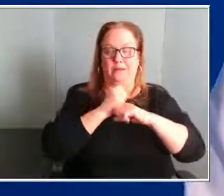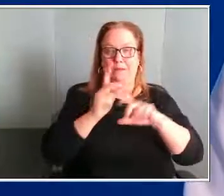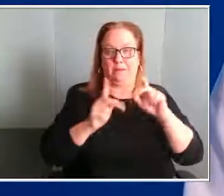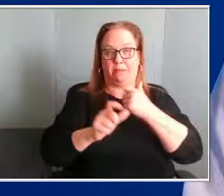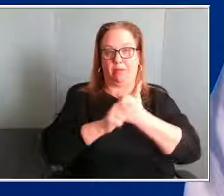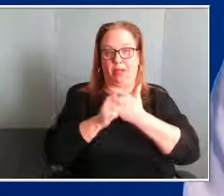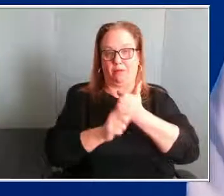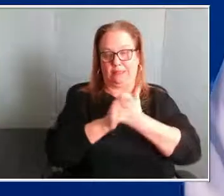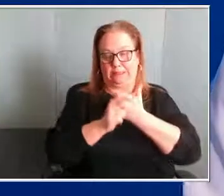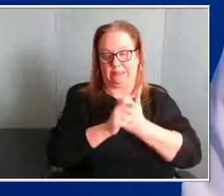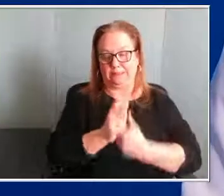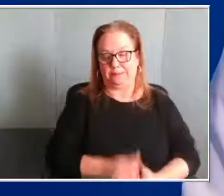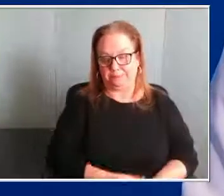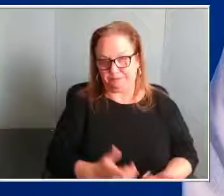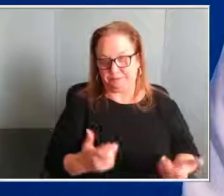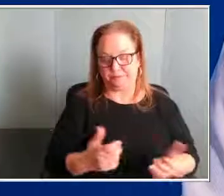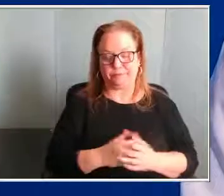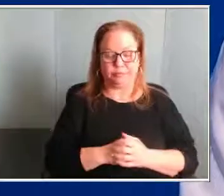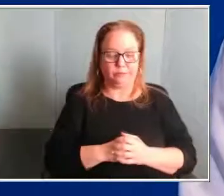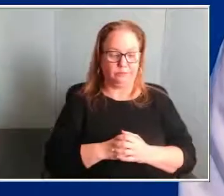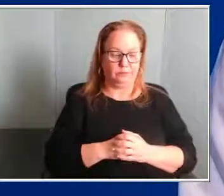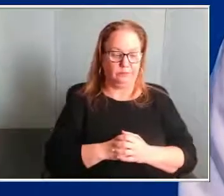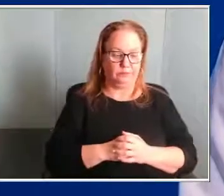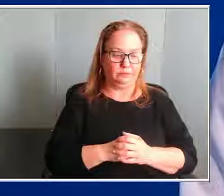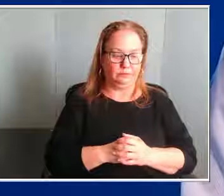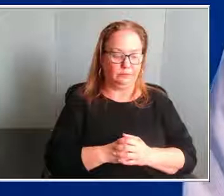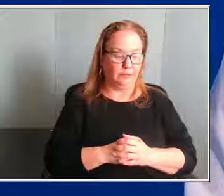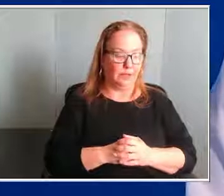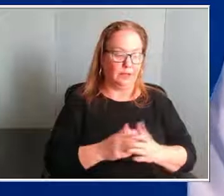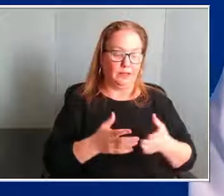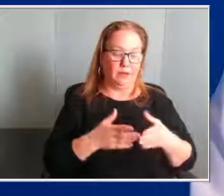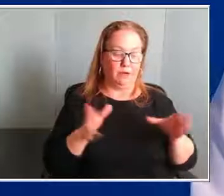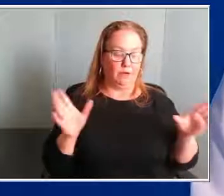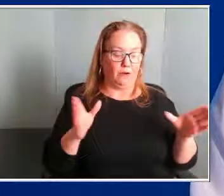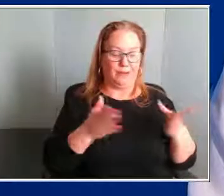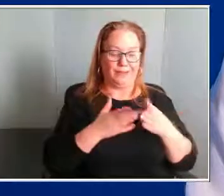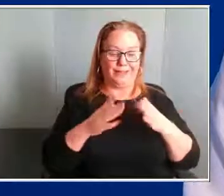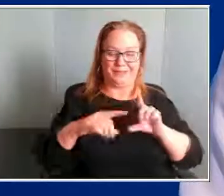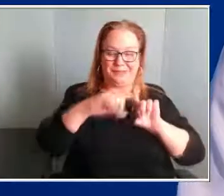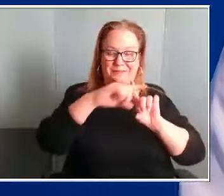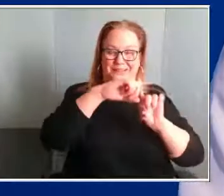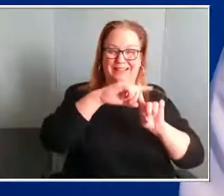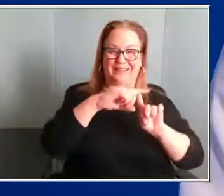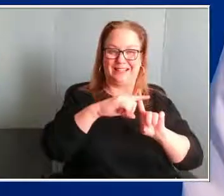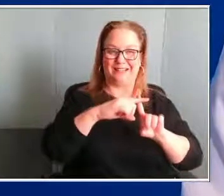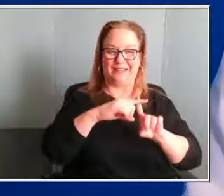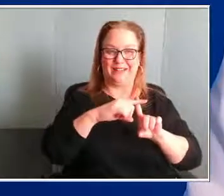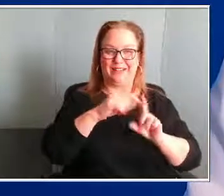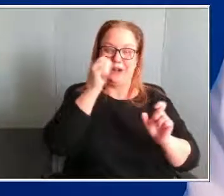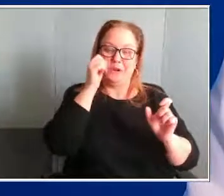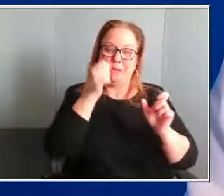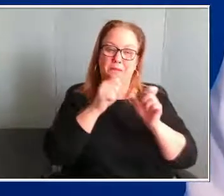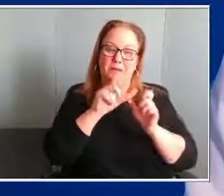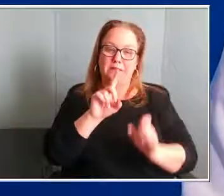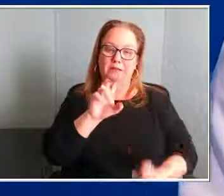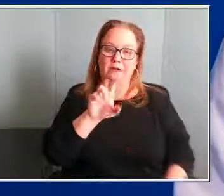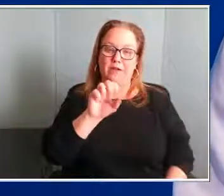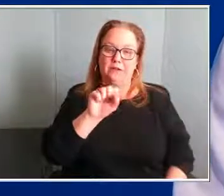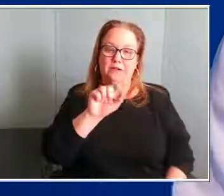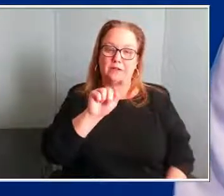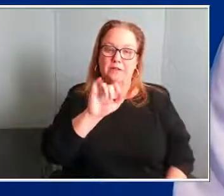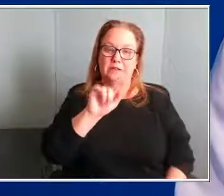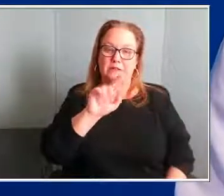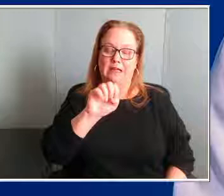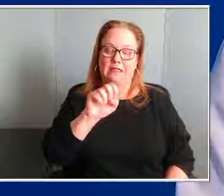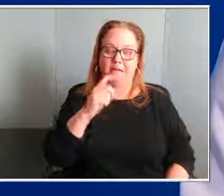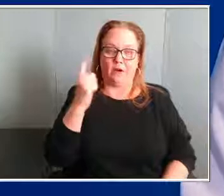from this disease. So I think overall things are looking good, and remember, as Dr. Stites always said, you know, we've talked about